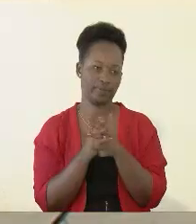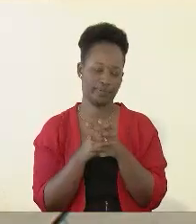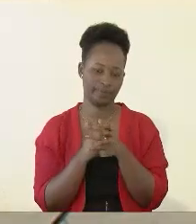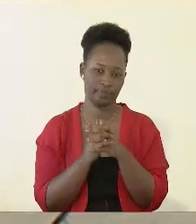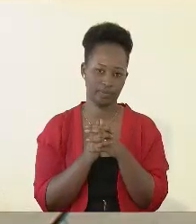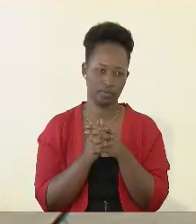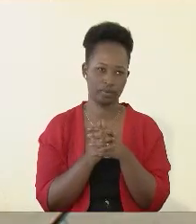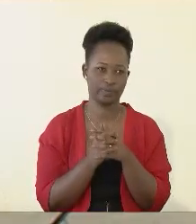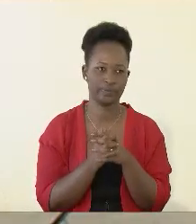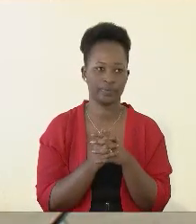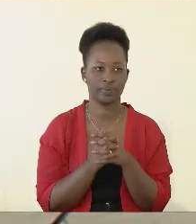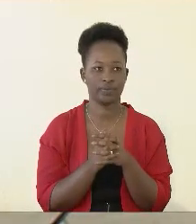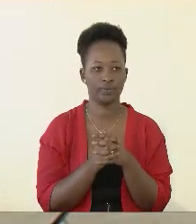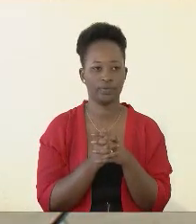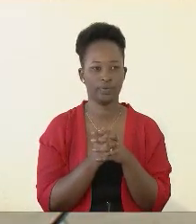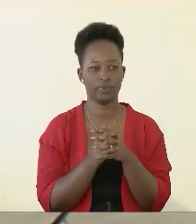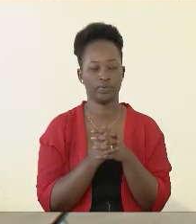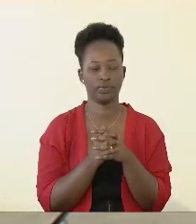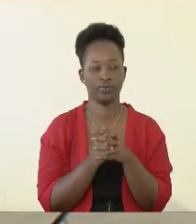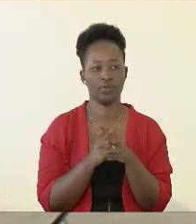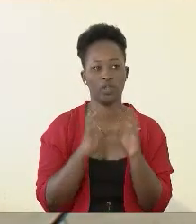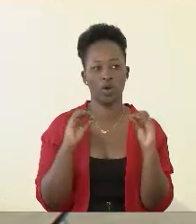that are responsible, the organs